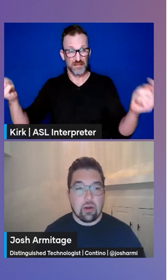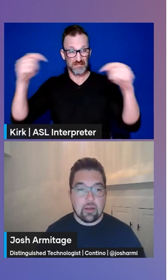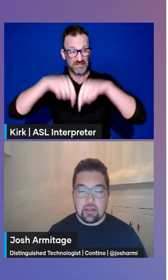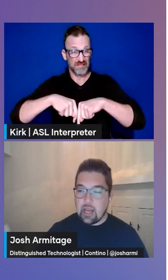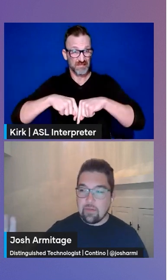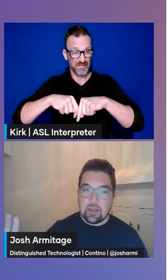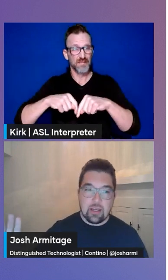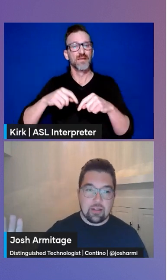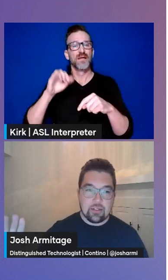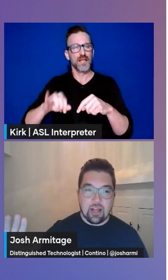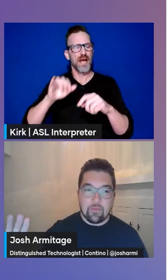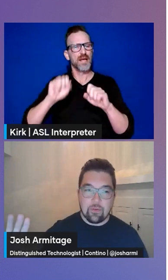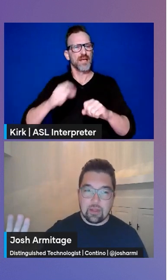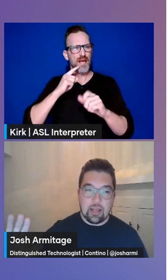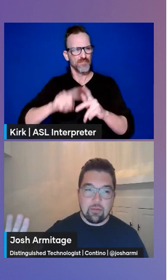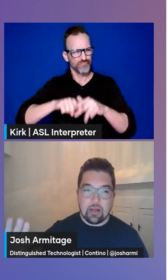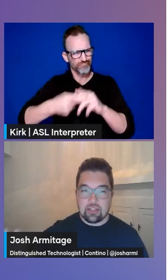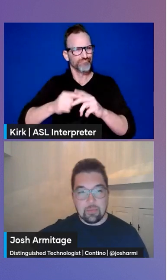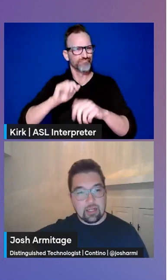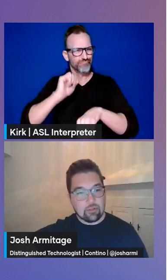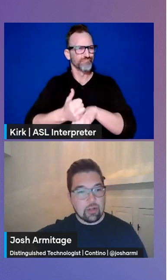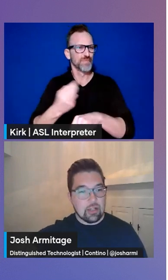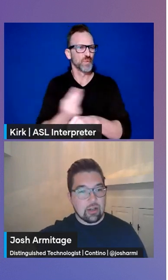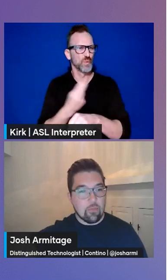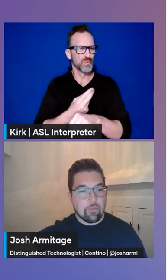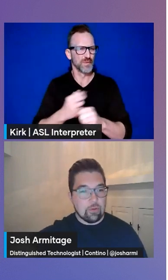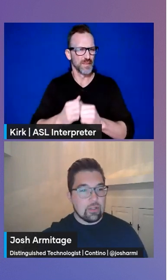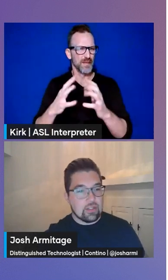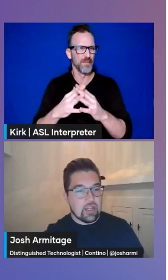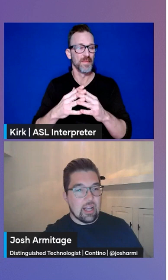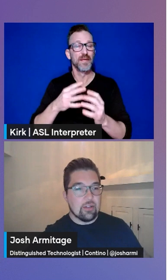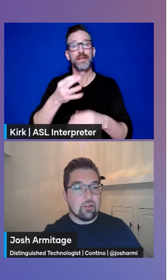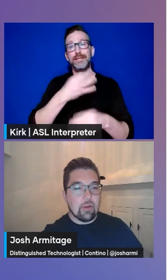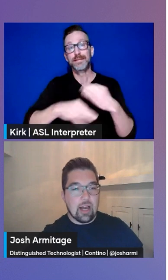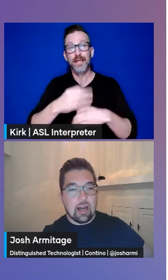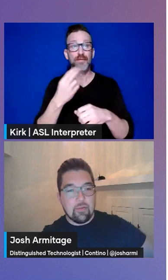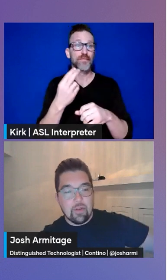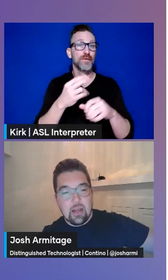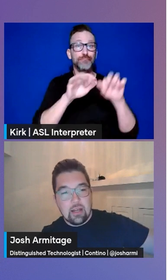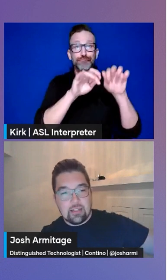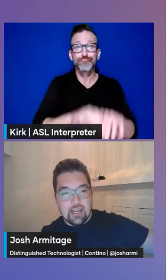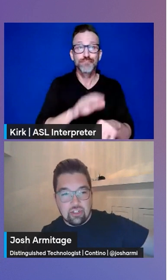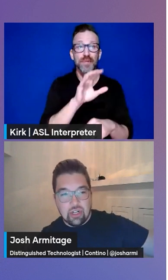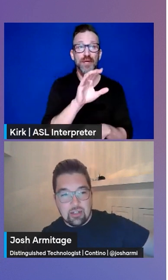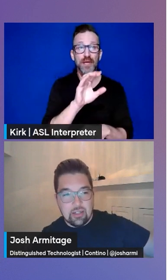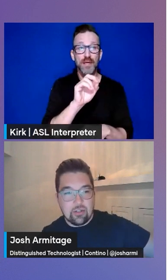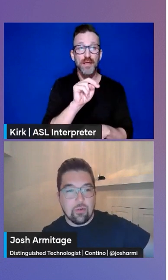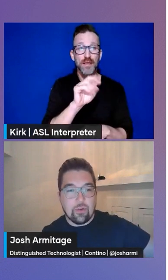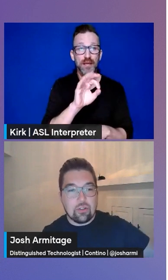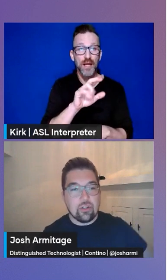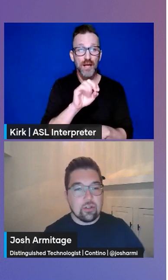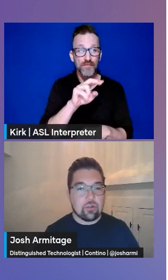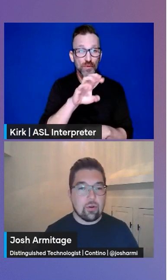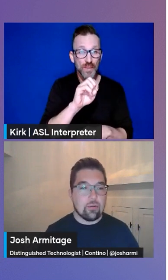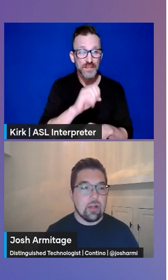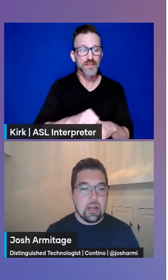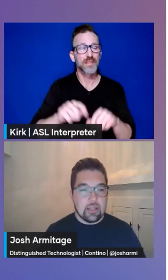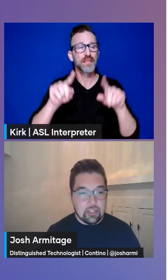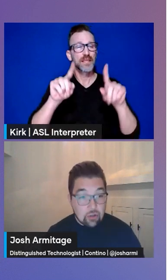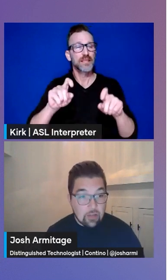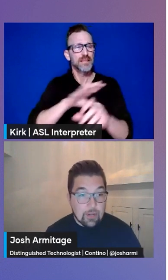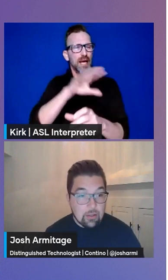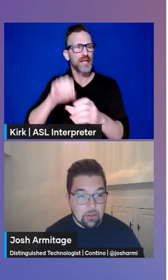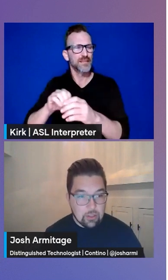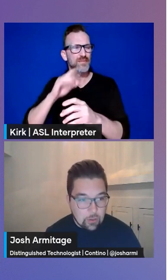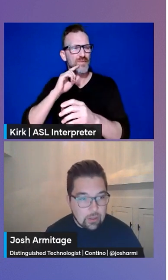So rather than having the delightful thing where something is written in Confluence and you have tests checked into your version control, this